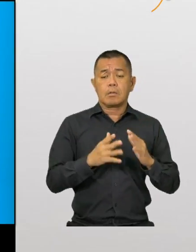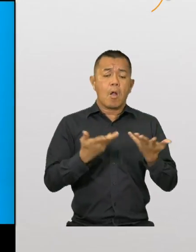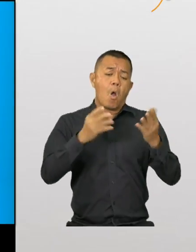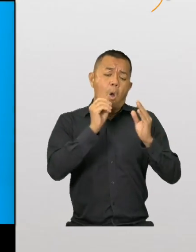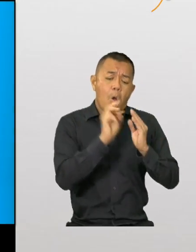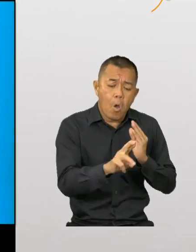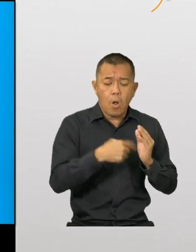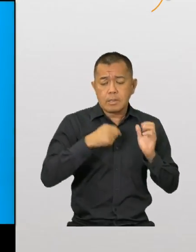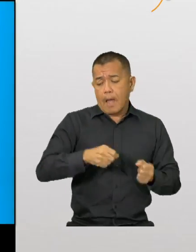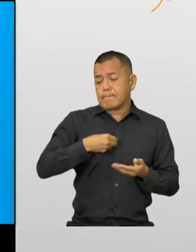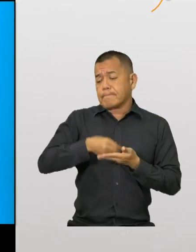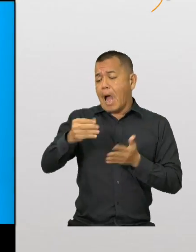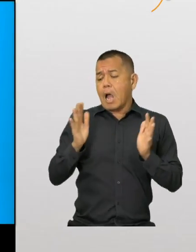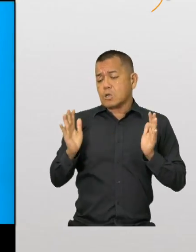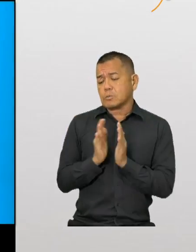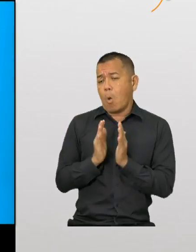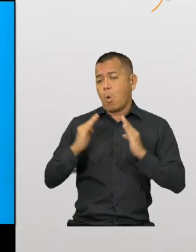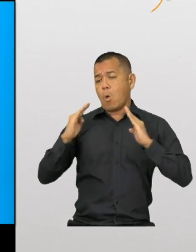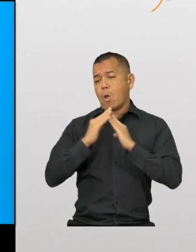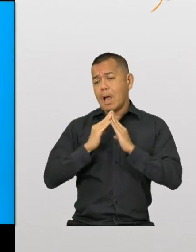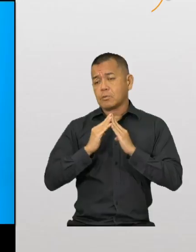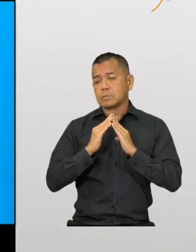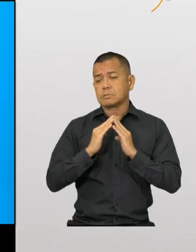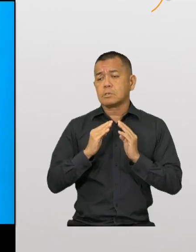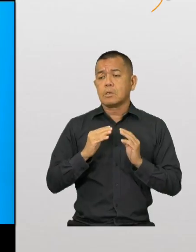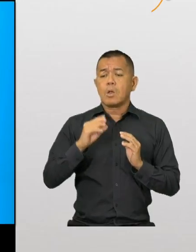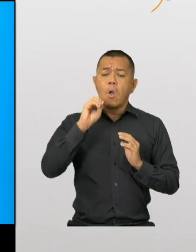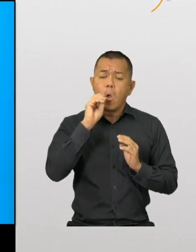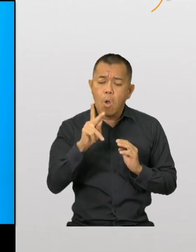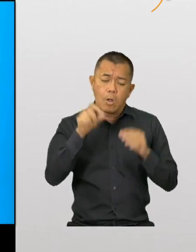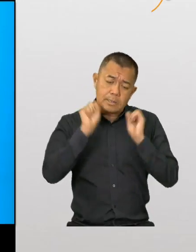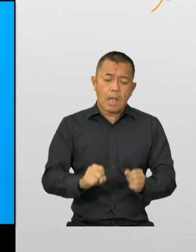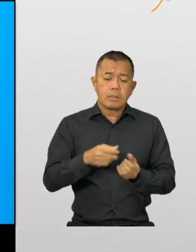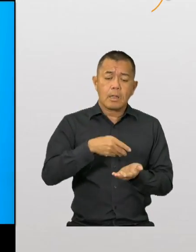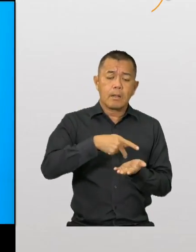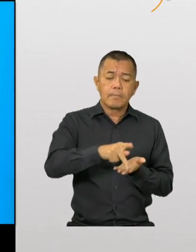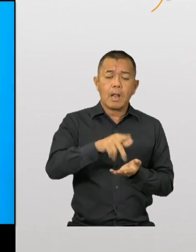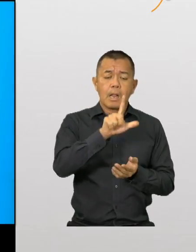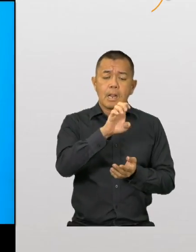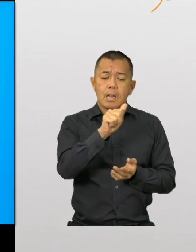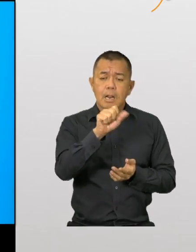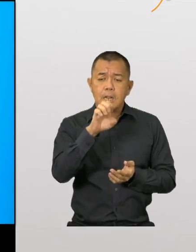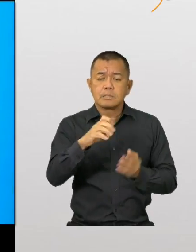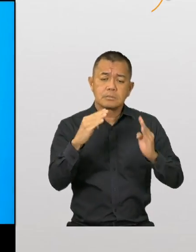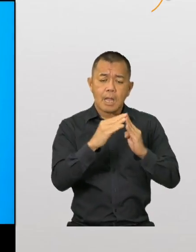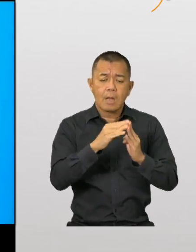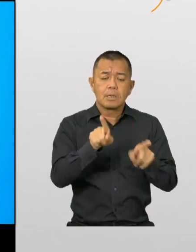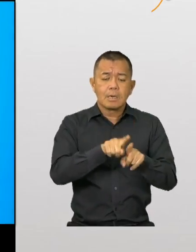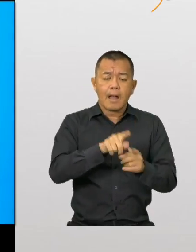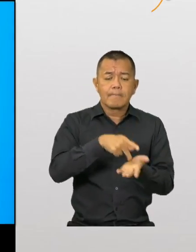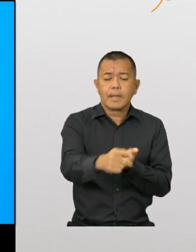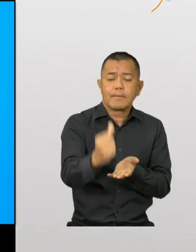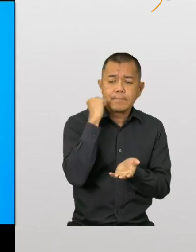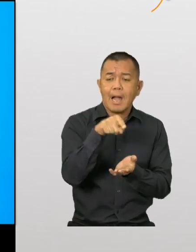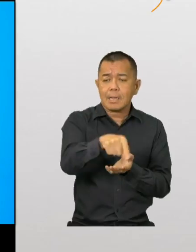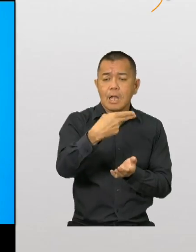buyback and return the remaining lease to HDB. Then use the money you get back for retirement.